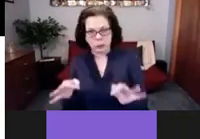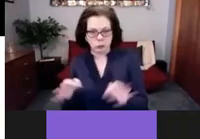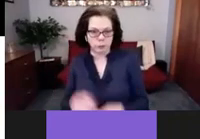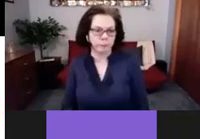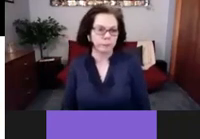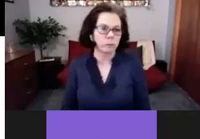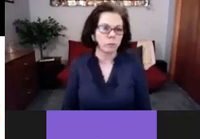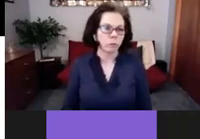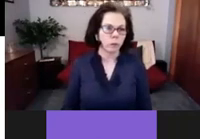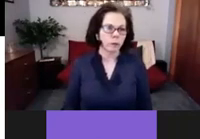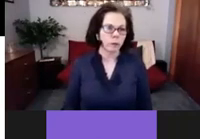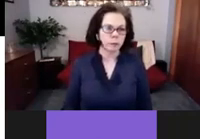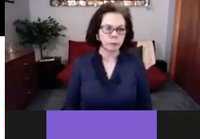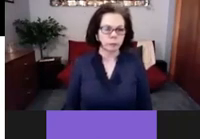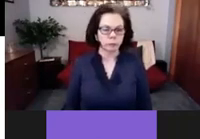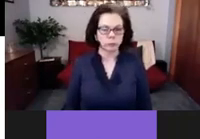slide, please.